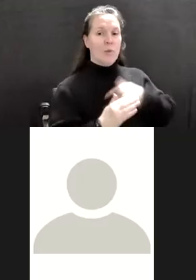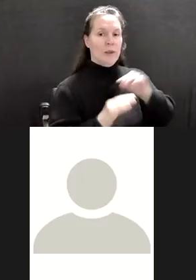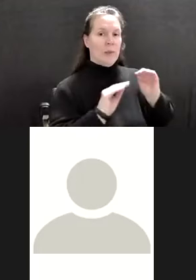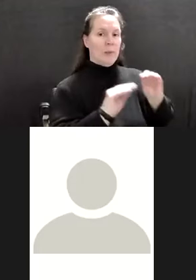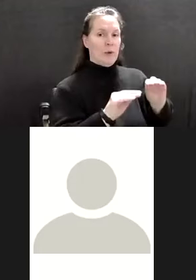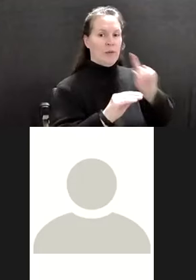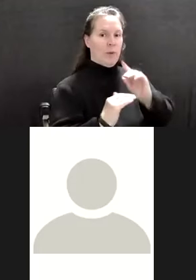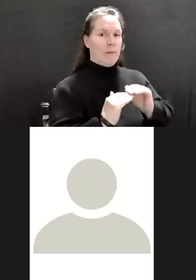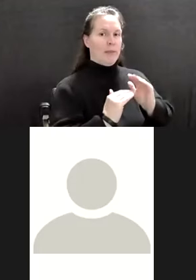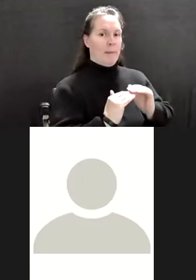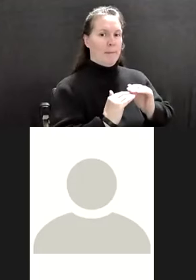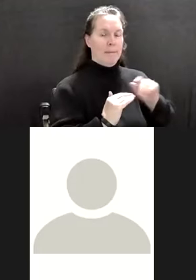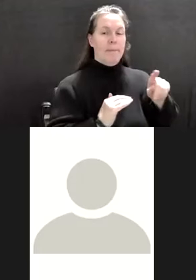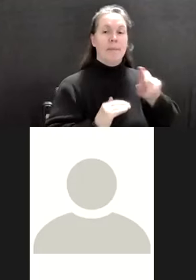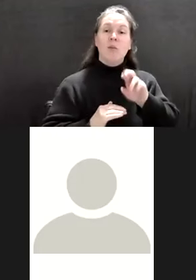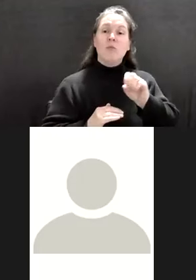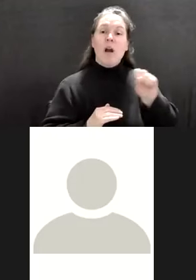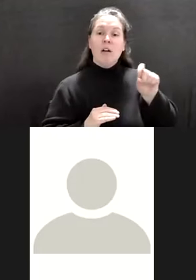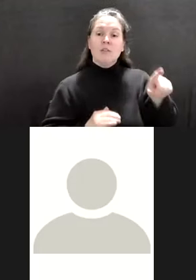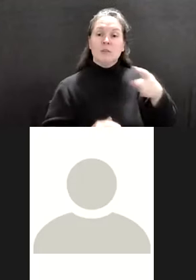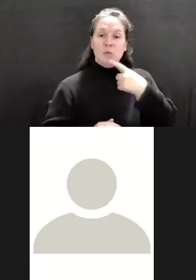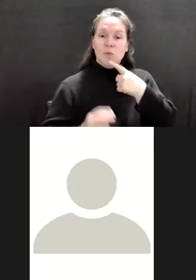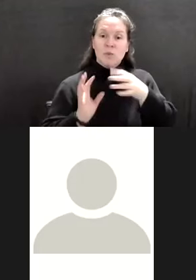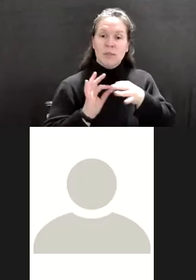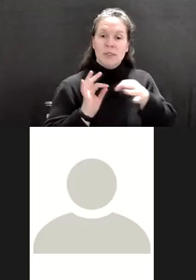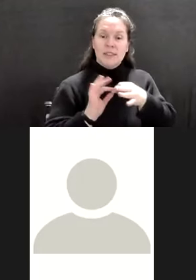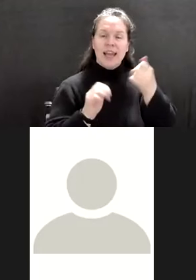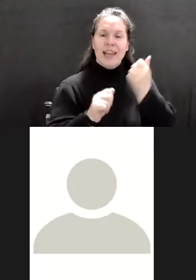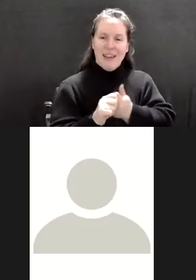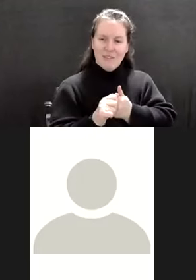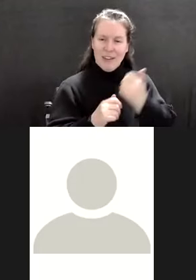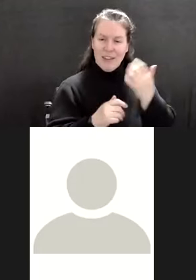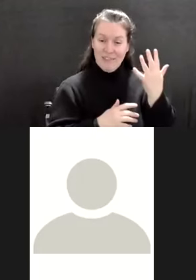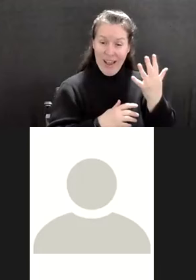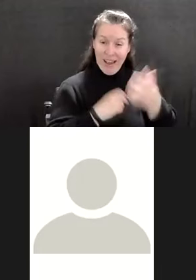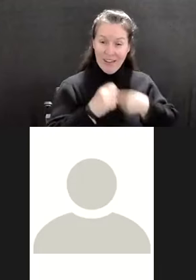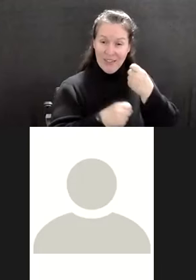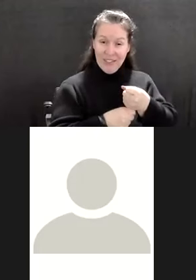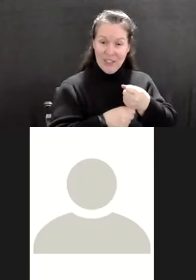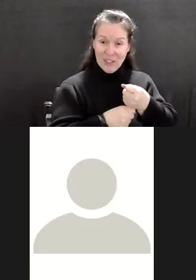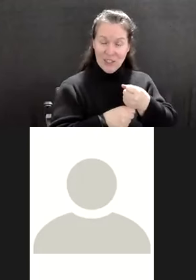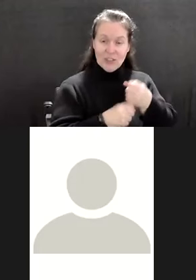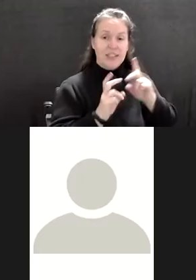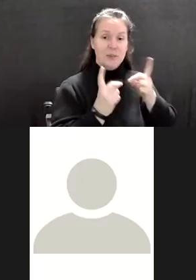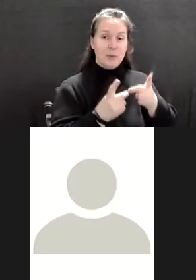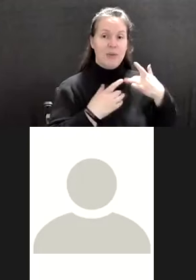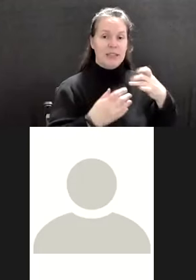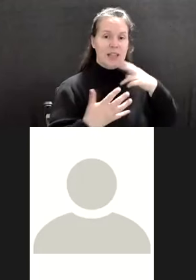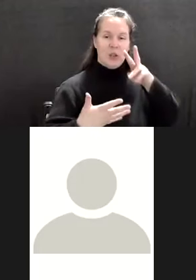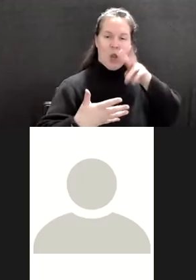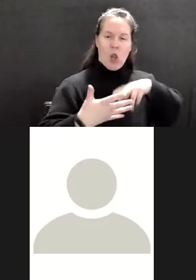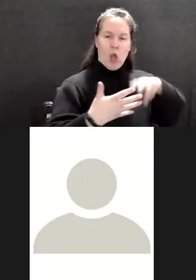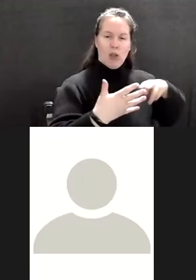Also, Ross, you said every 5 years, the department tends to look over its